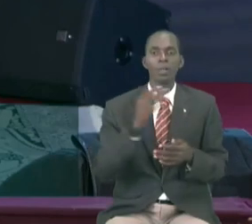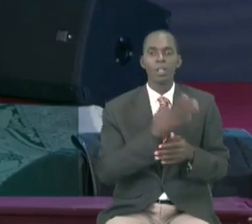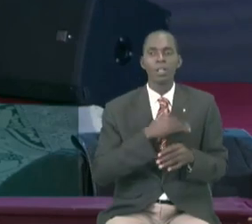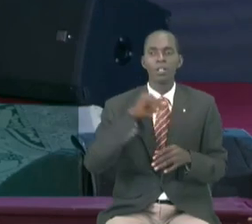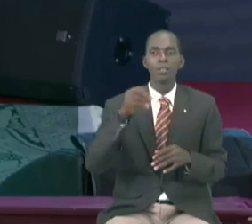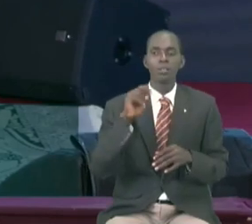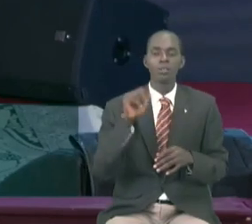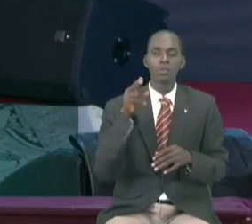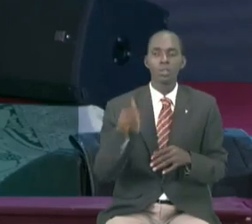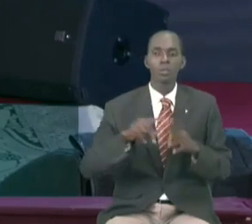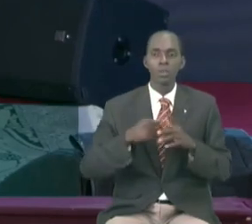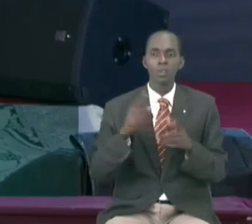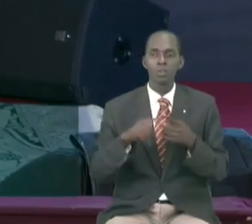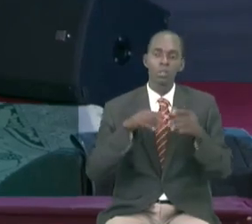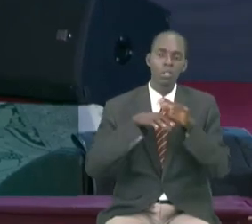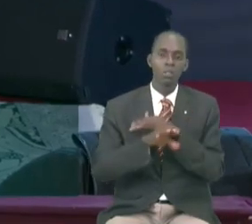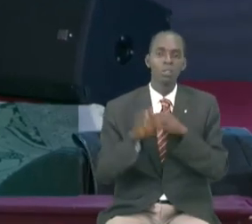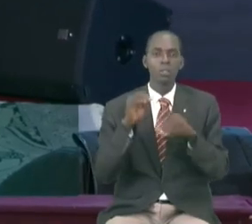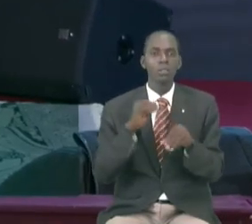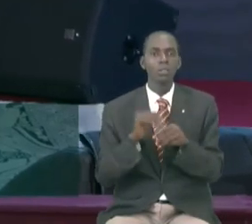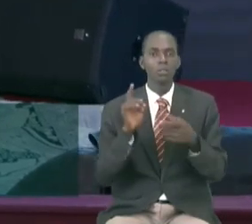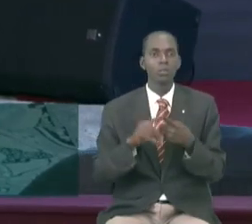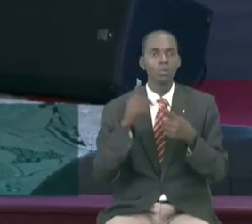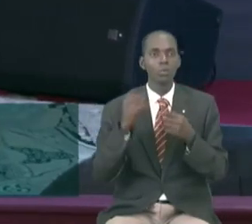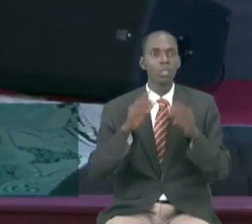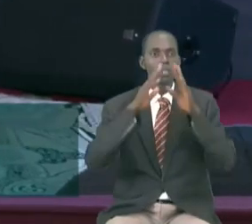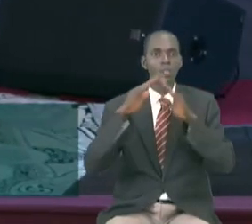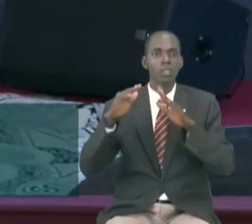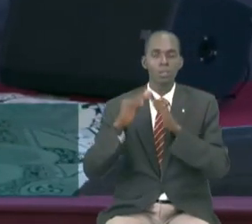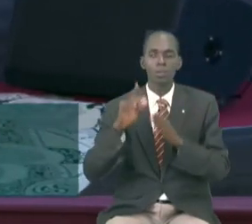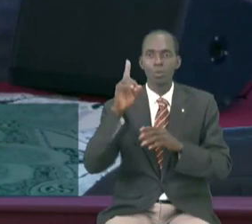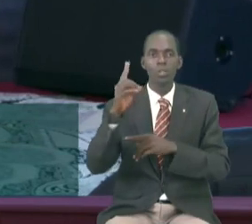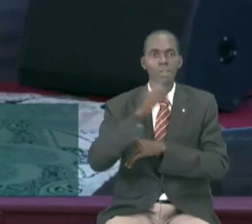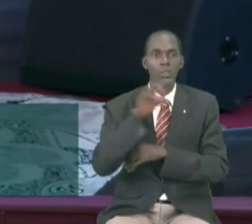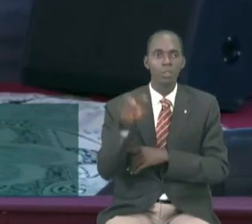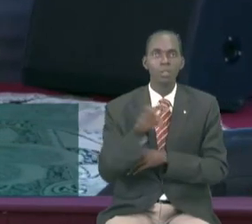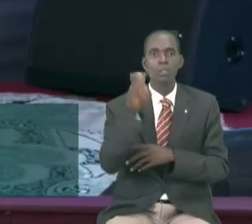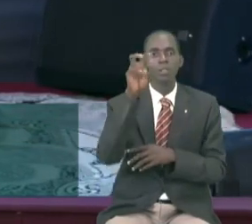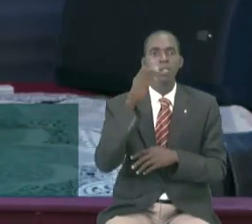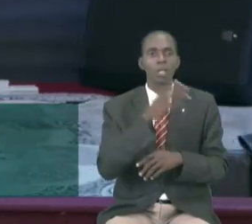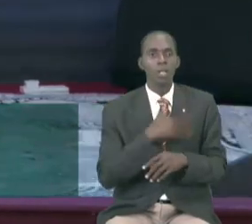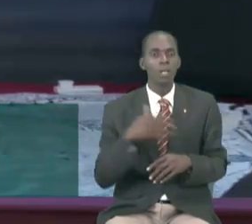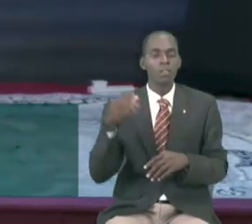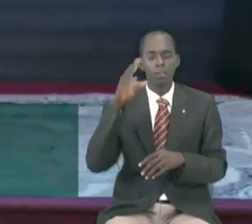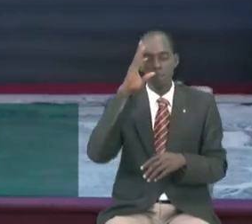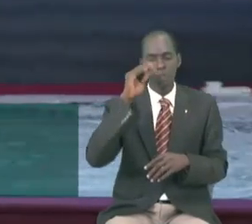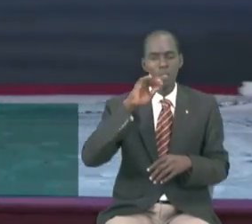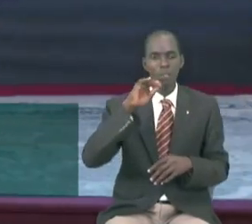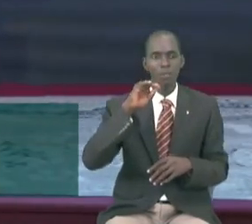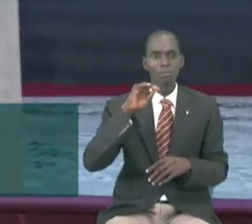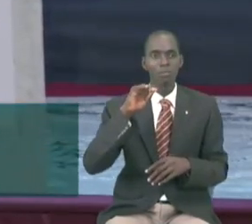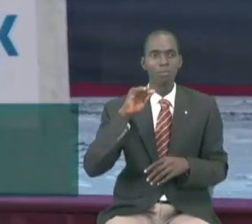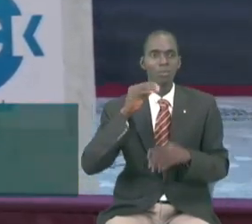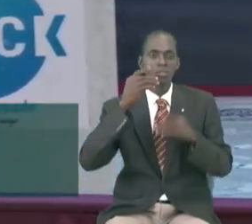cried and said, yet 40 days and Nineveh shall be overthrown. Yet 40